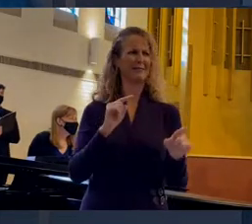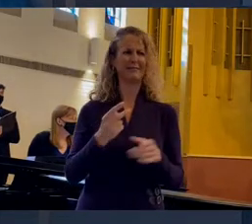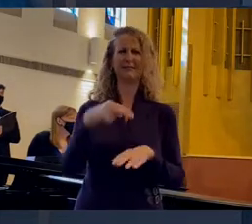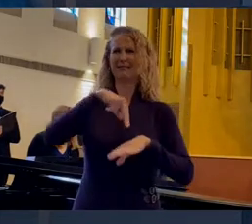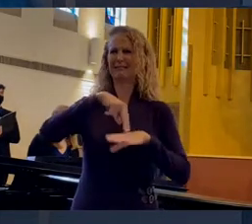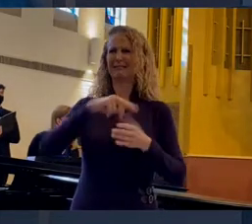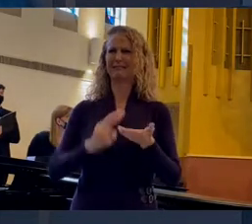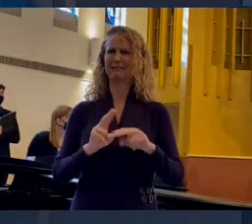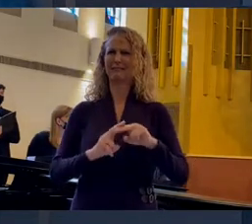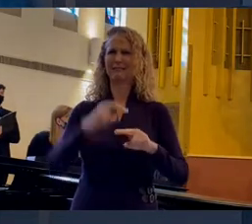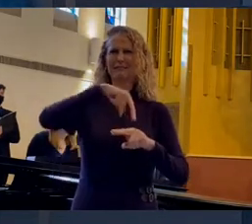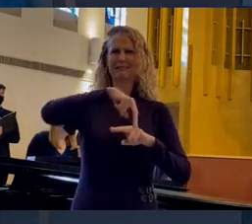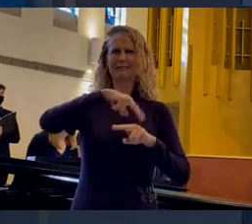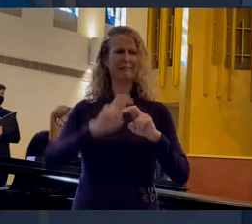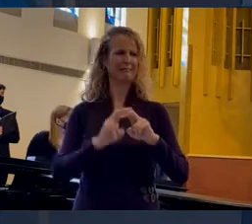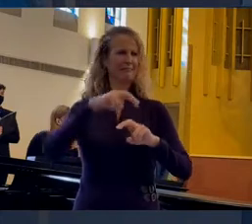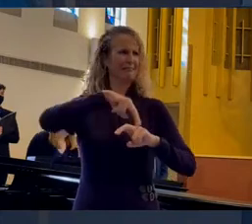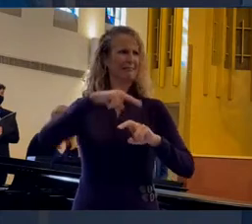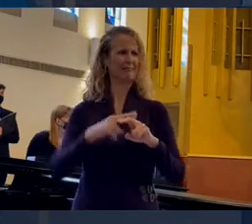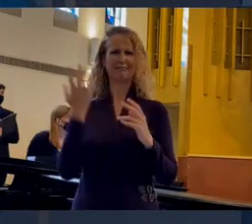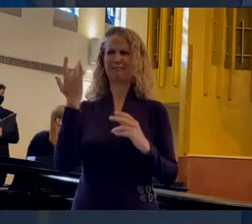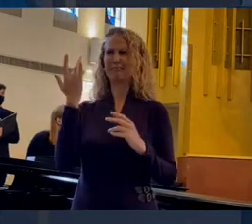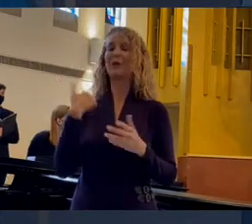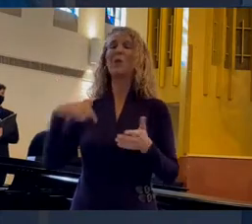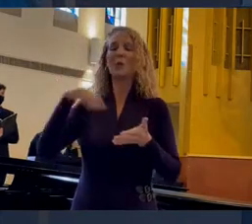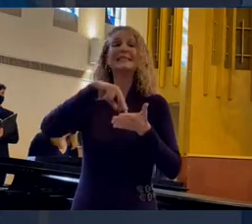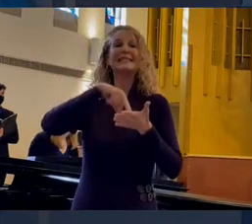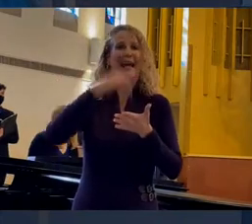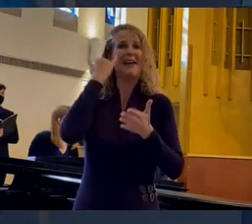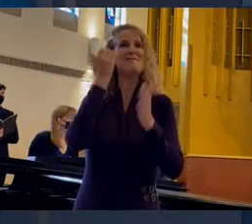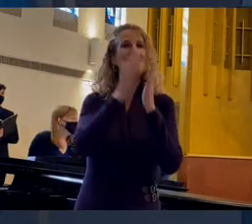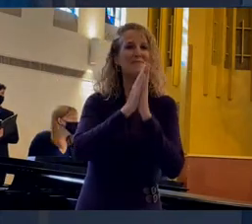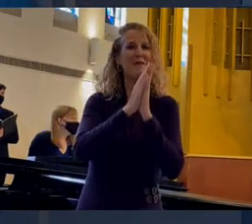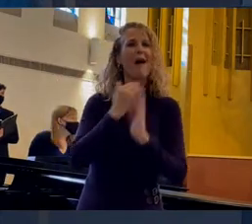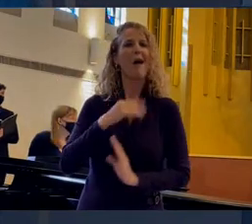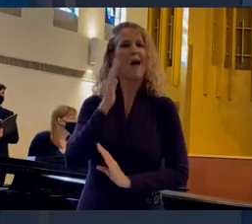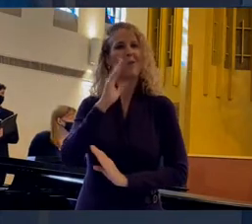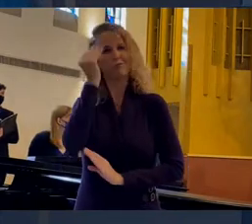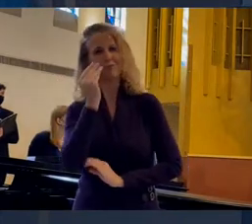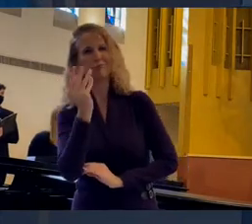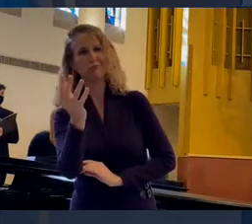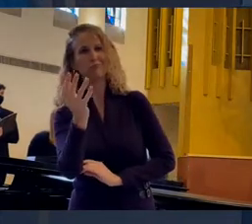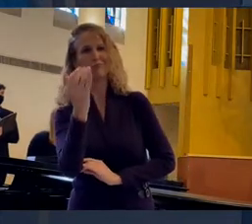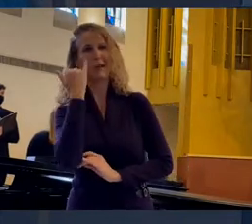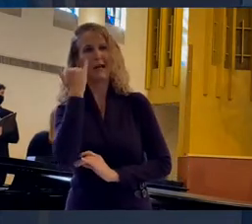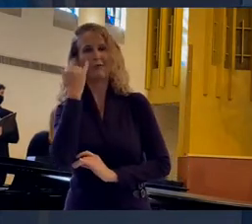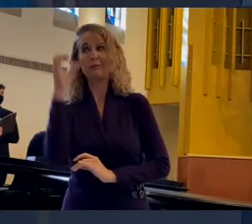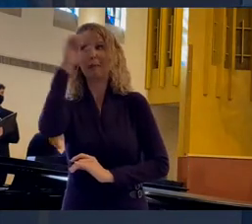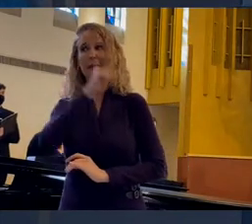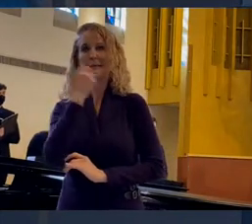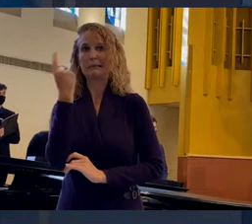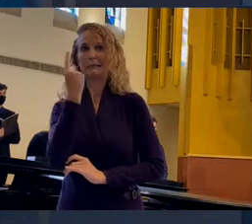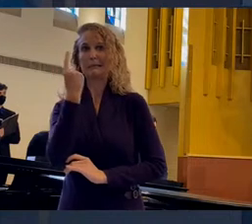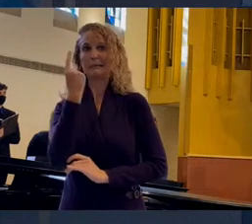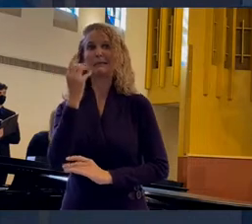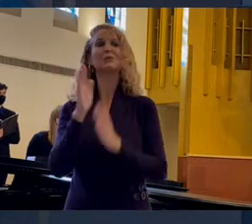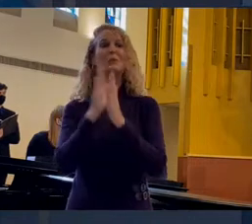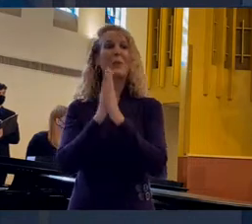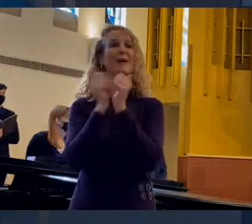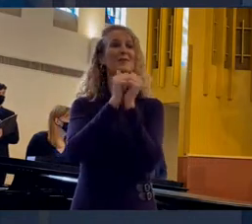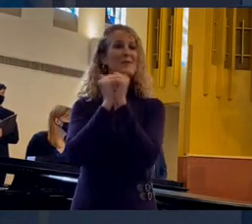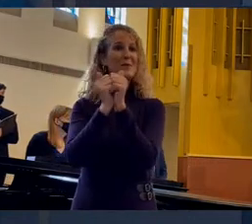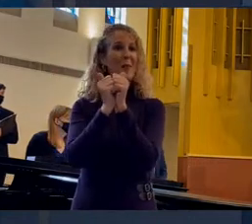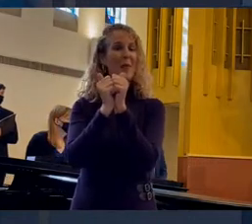up and down. What are they doing? Let me tell you what they're doing. We stand when we pray together. I'll let you know if you seem to miss a cue. When we pray